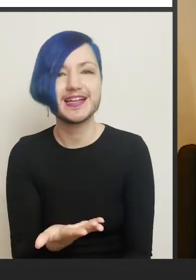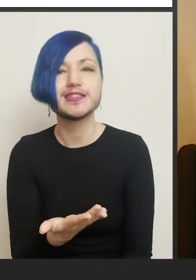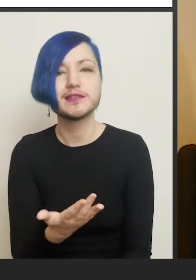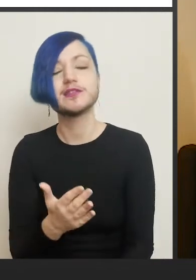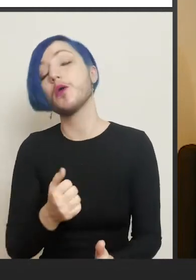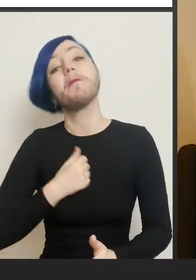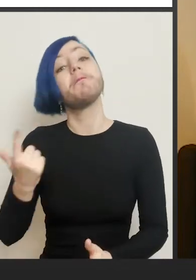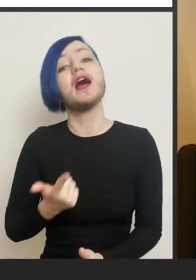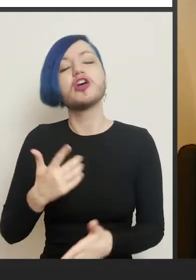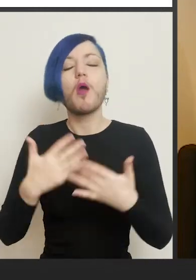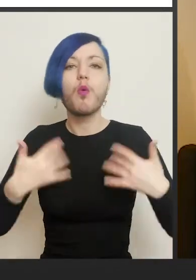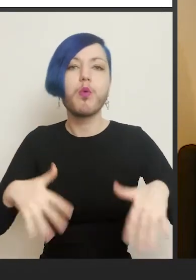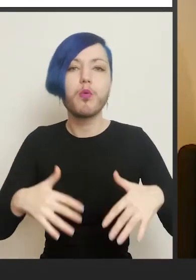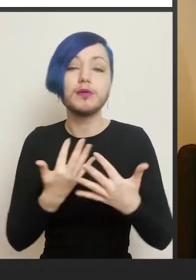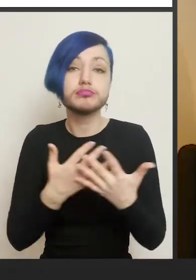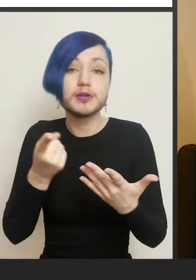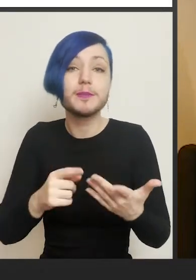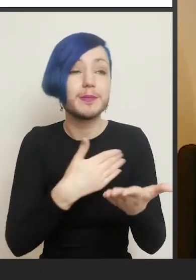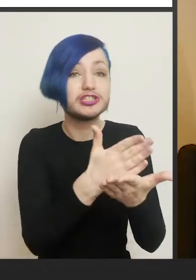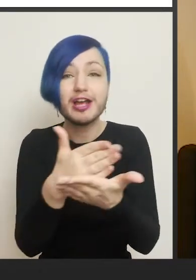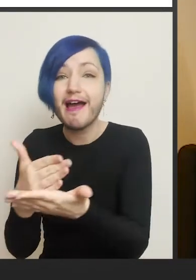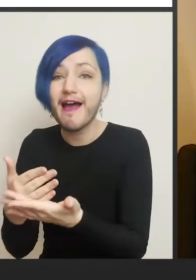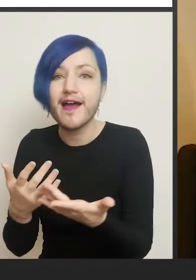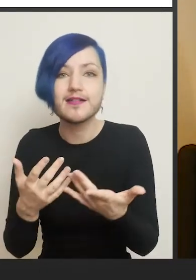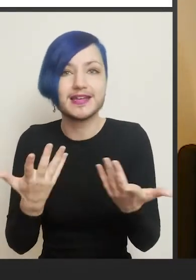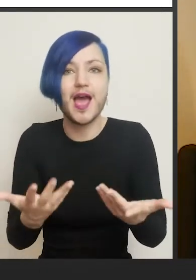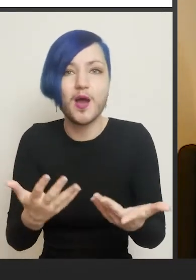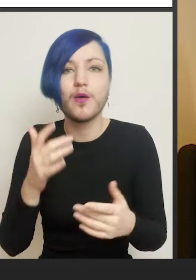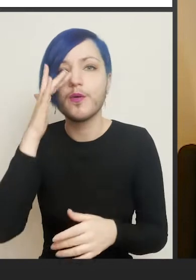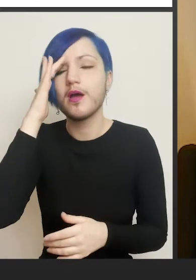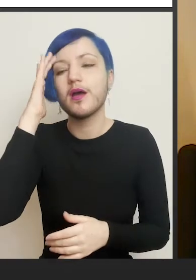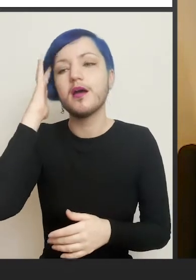it's been an incredible journey, and I've got so many people that I'm sharing it with now, and